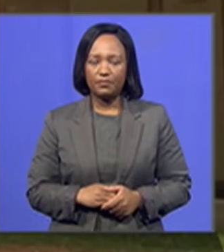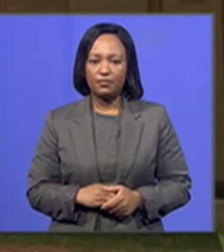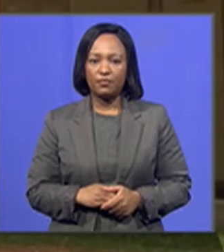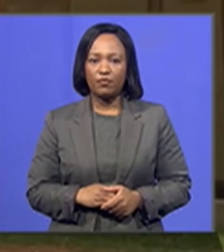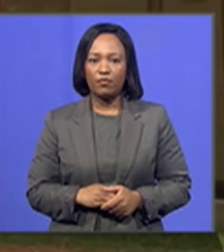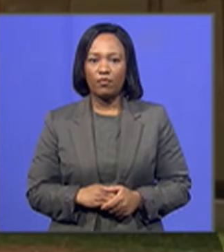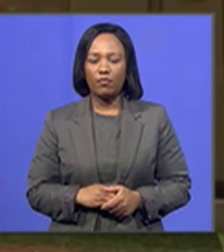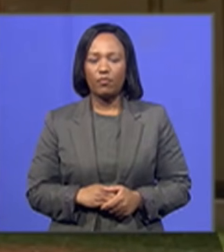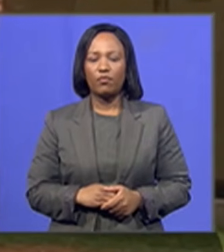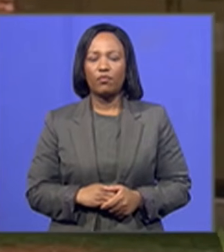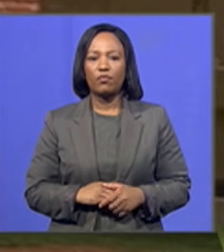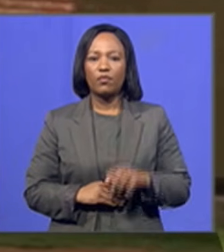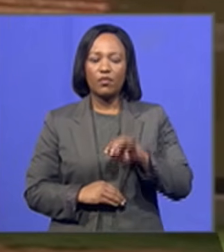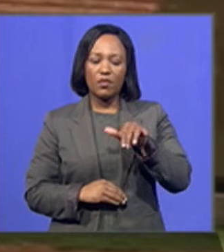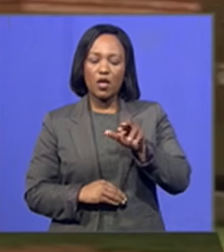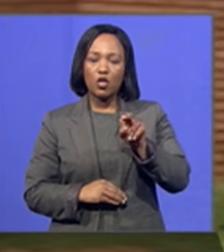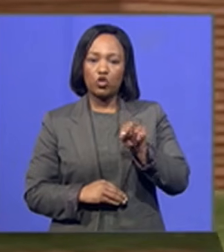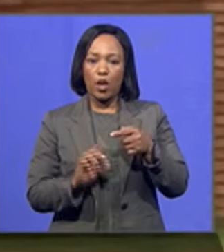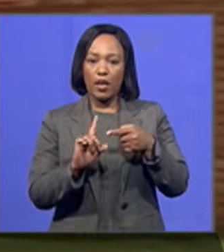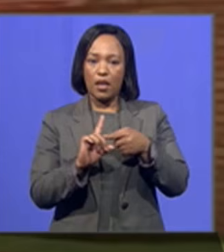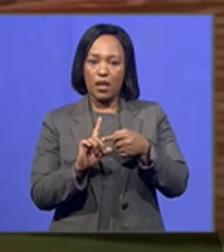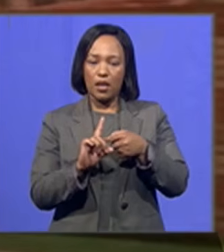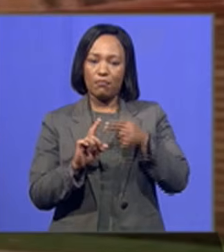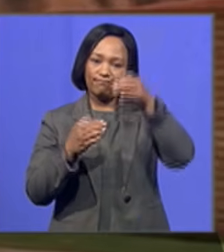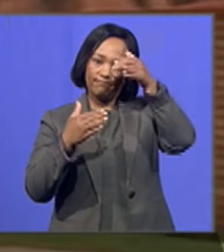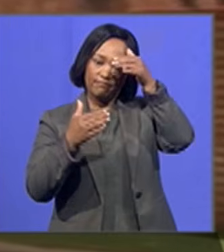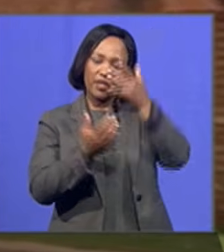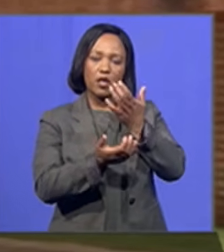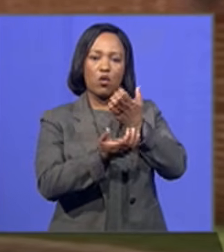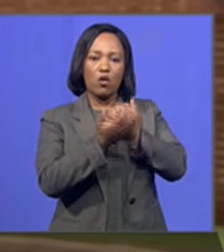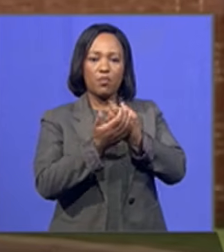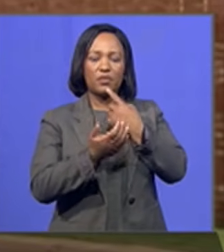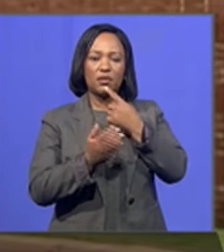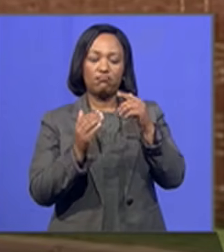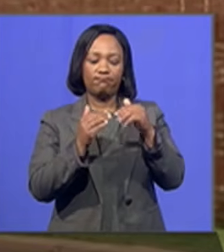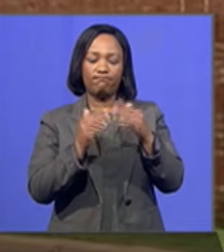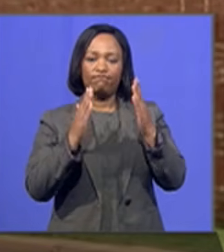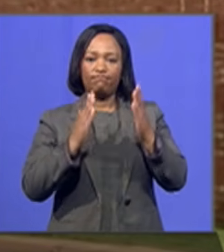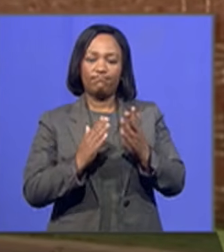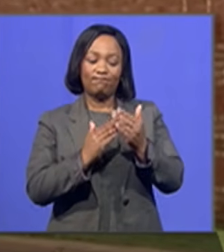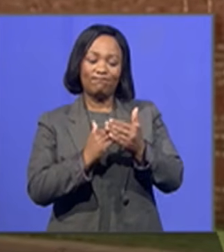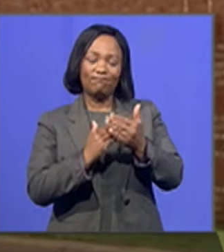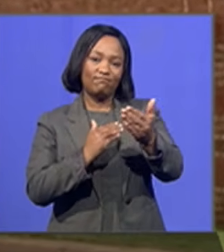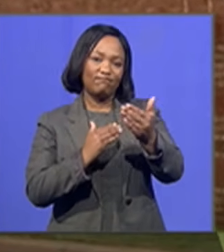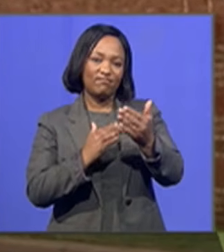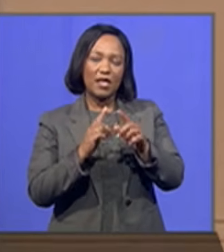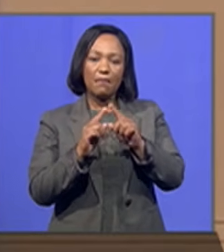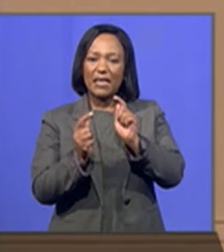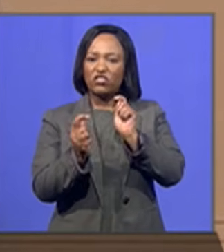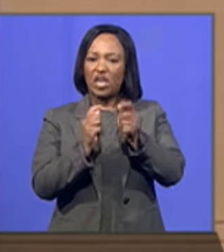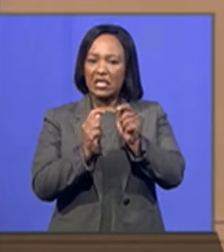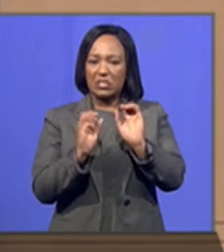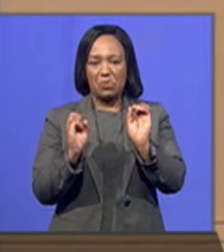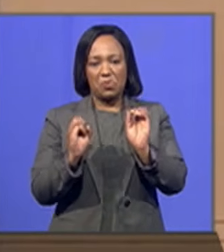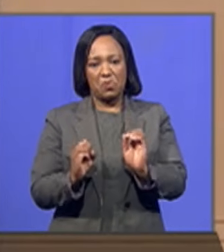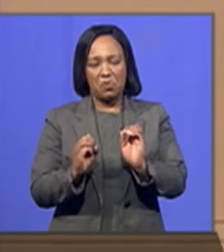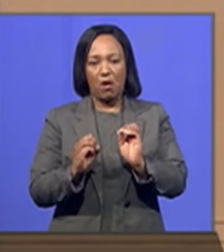Setsebi sa moruo John Loss o re hang ha dintlha tsa ditheko tsa matlo di se di ntjhafaditswe ho ke haeba le diphethoho tse